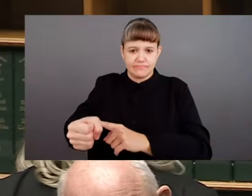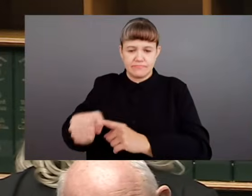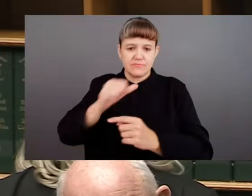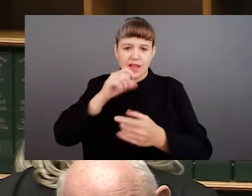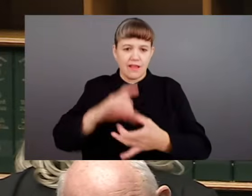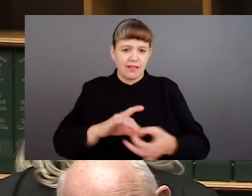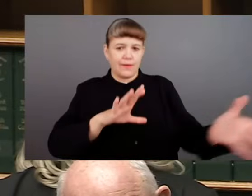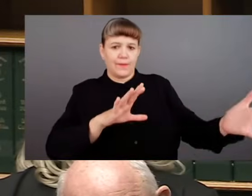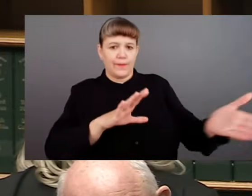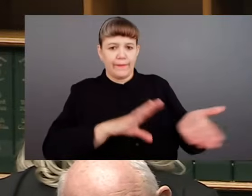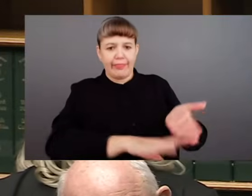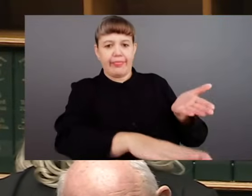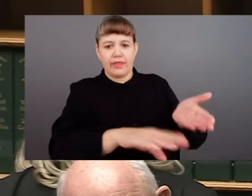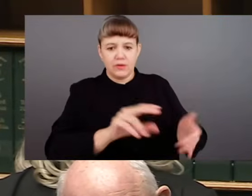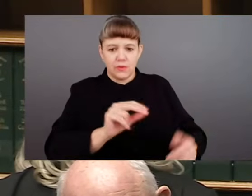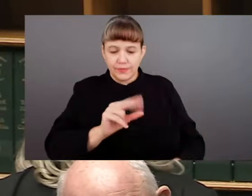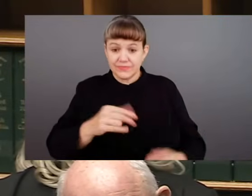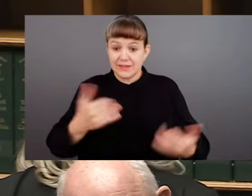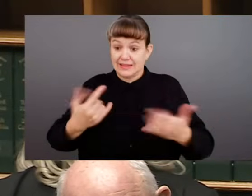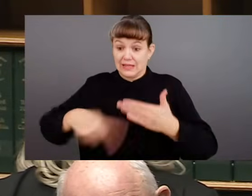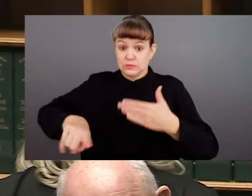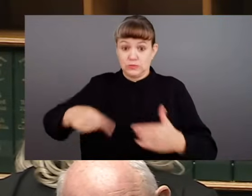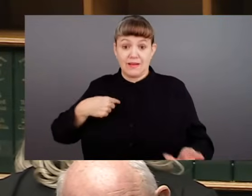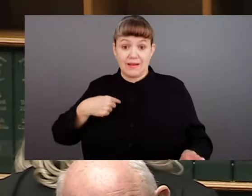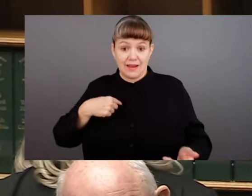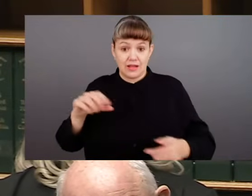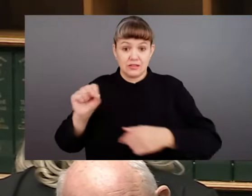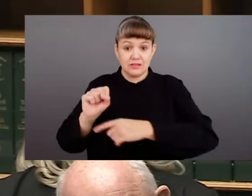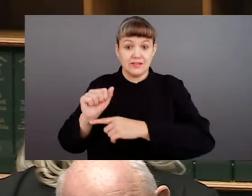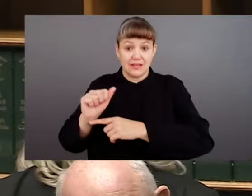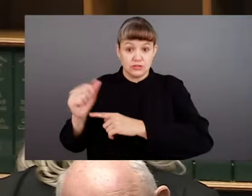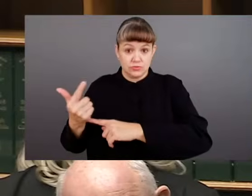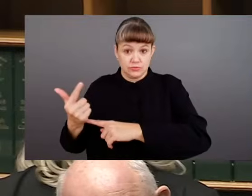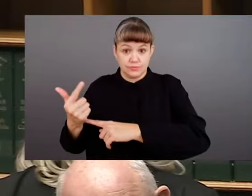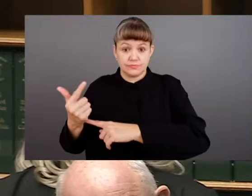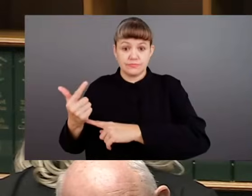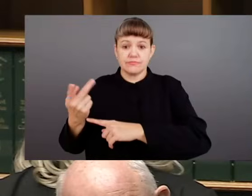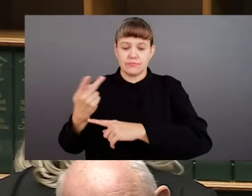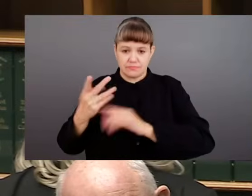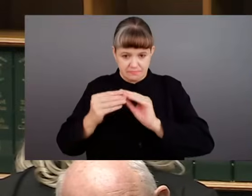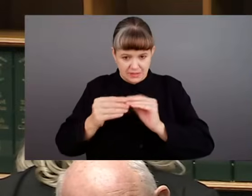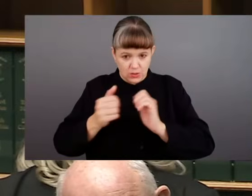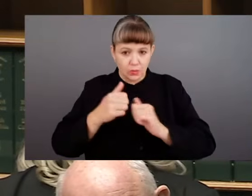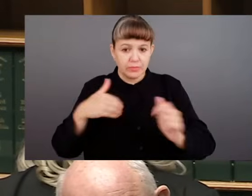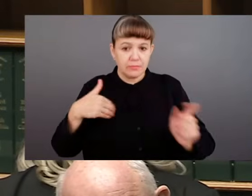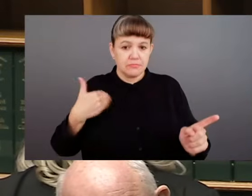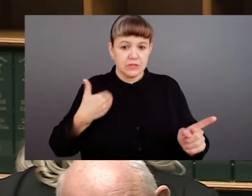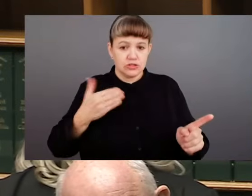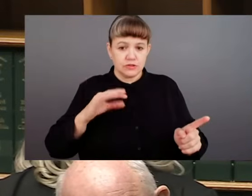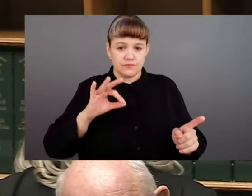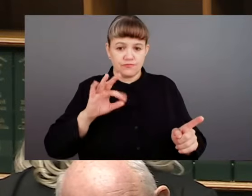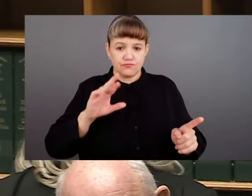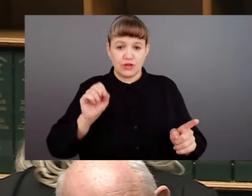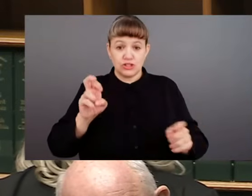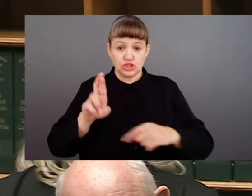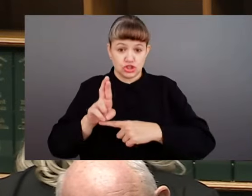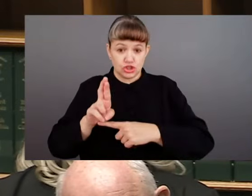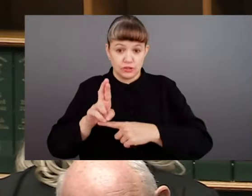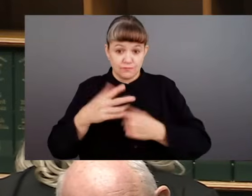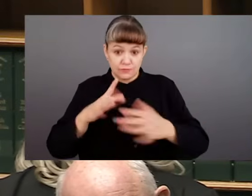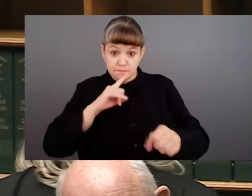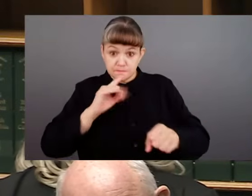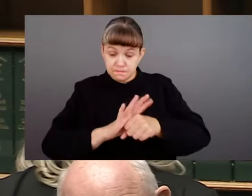General to have a meeting with Minister Fraser. They've committed to making the changes in the criminal code and we'll be holding them to that. And hopefully it'll be